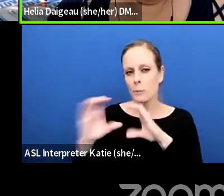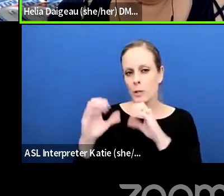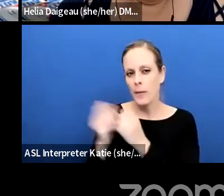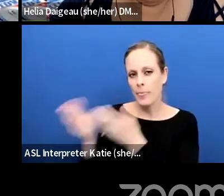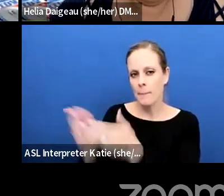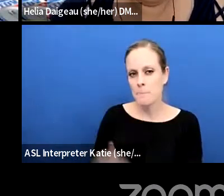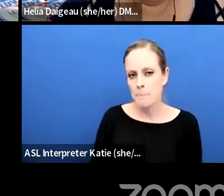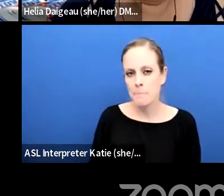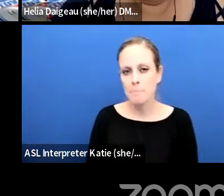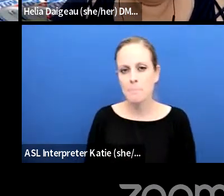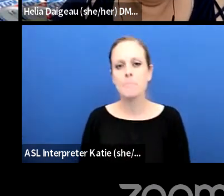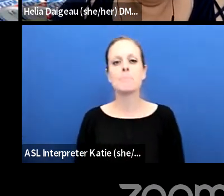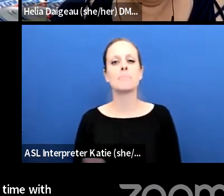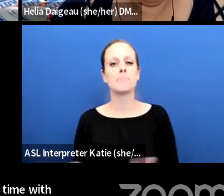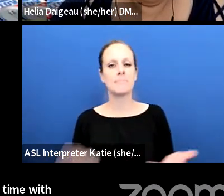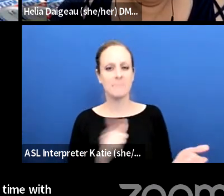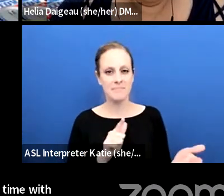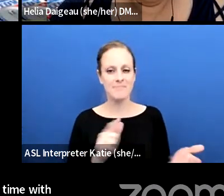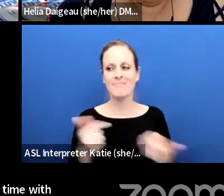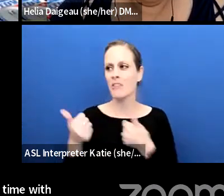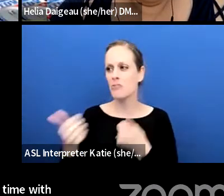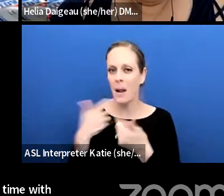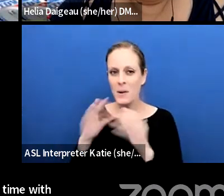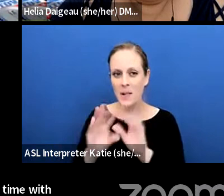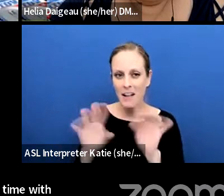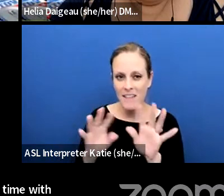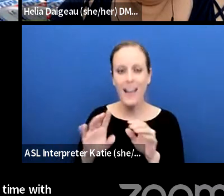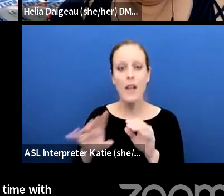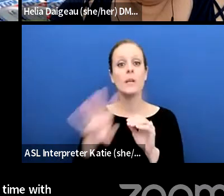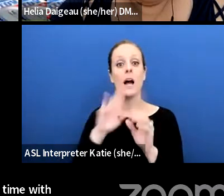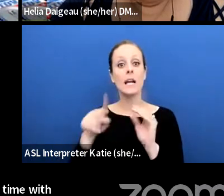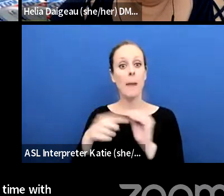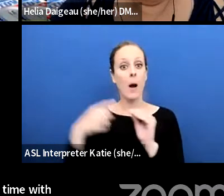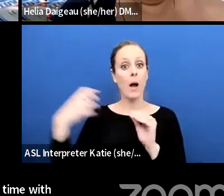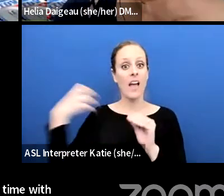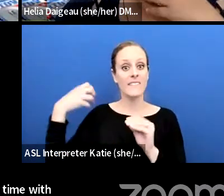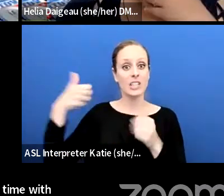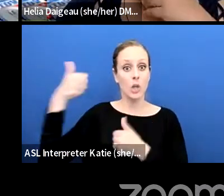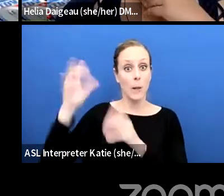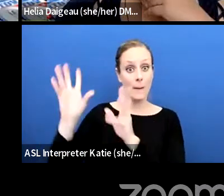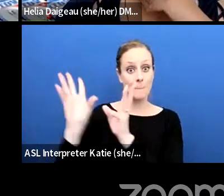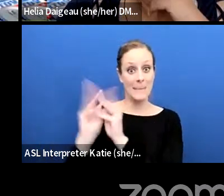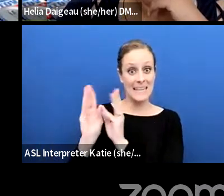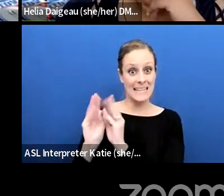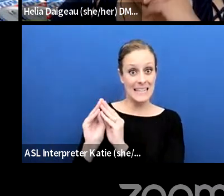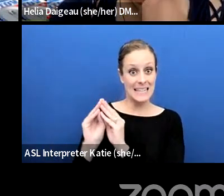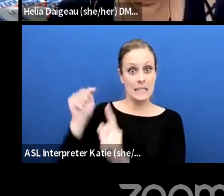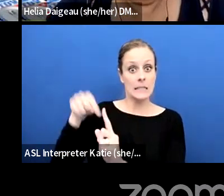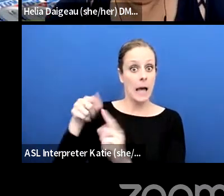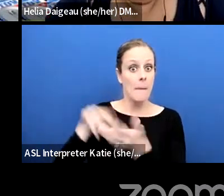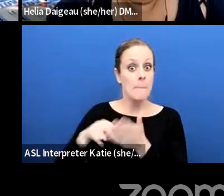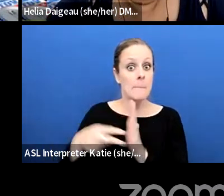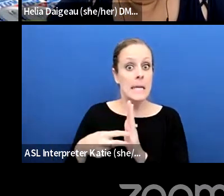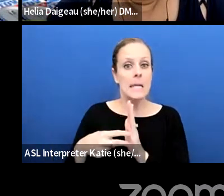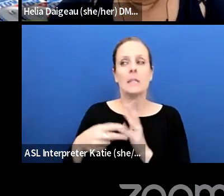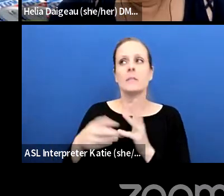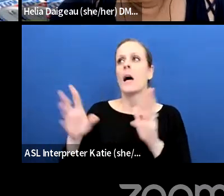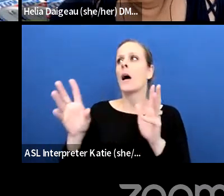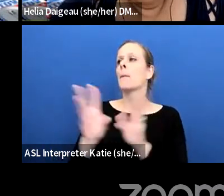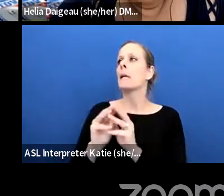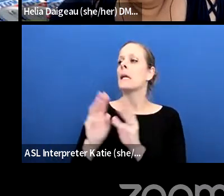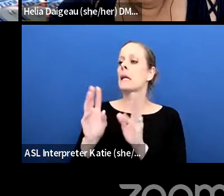That's great. I want to clarify that when we talk about meetings with our officials, we're talking about, meetings